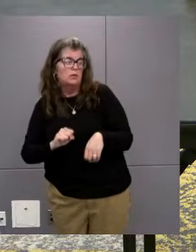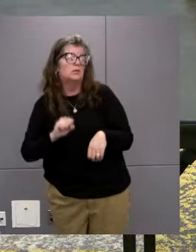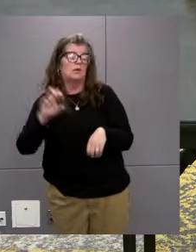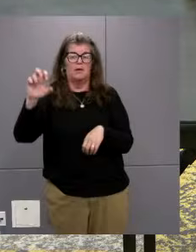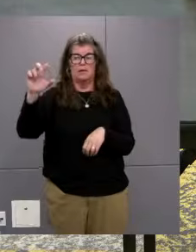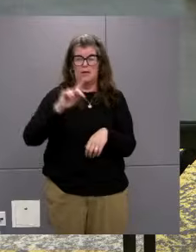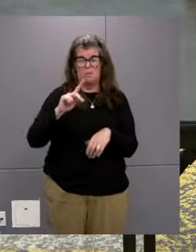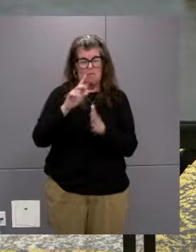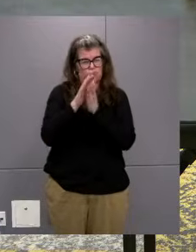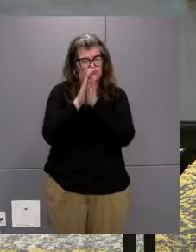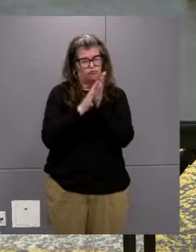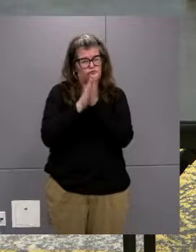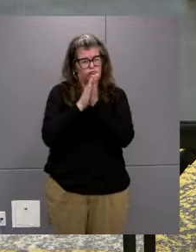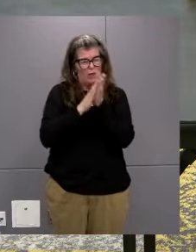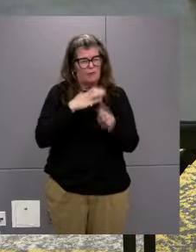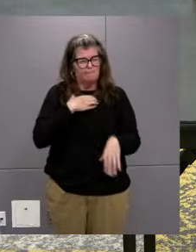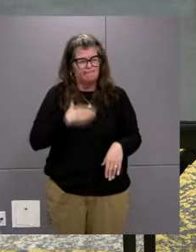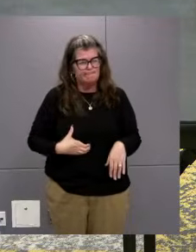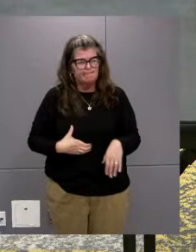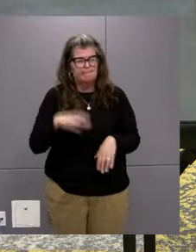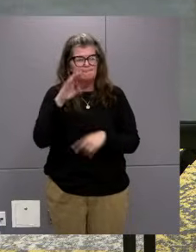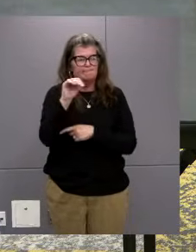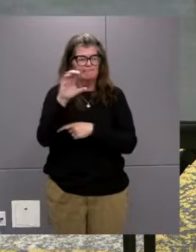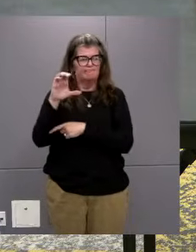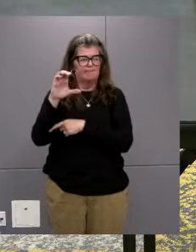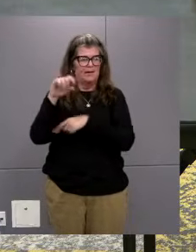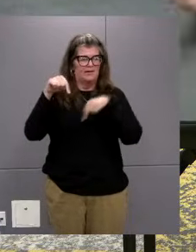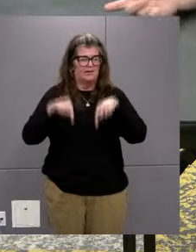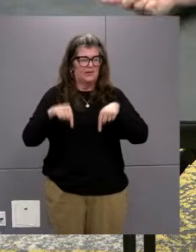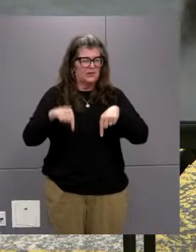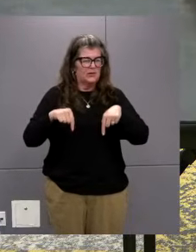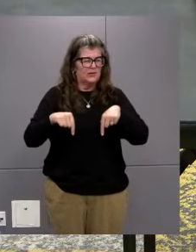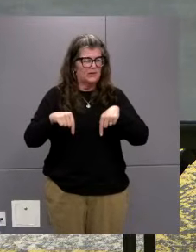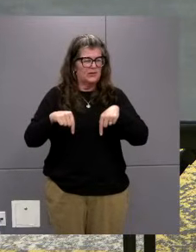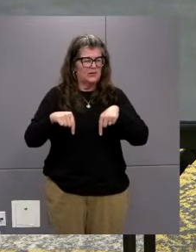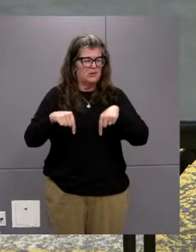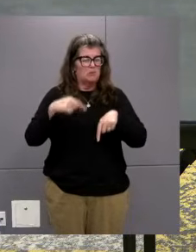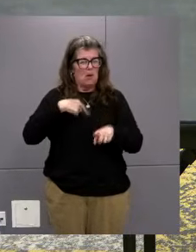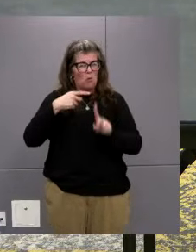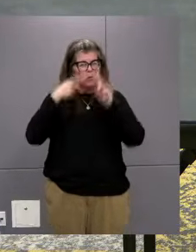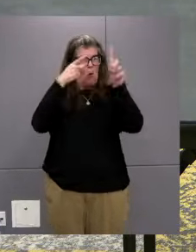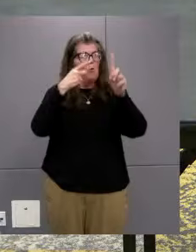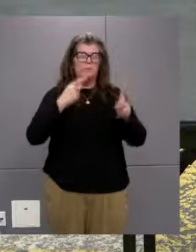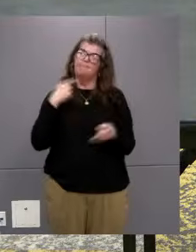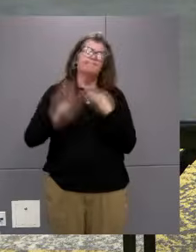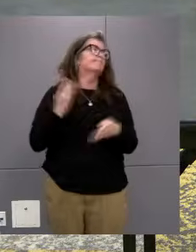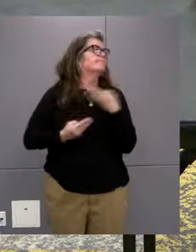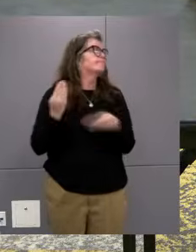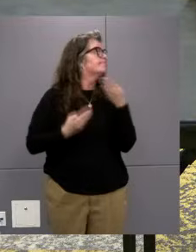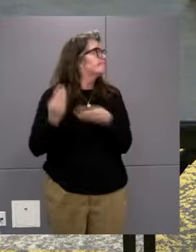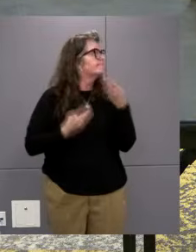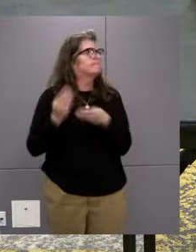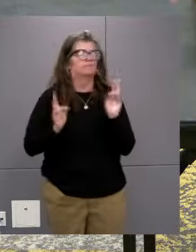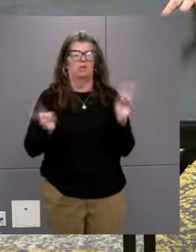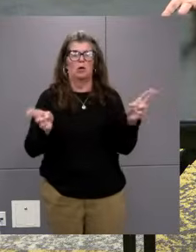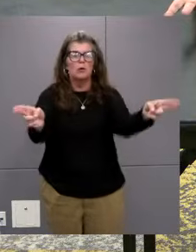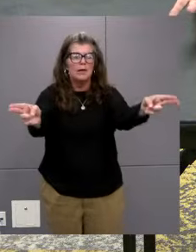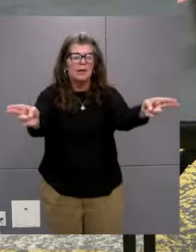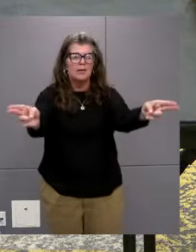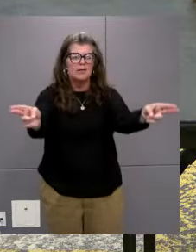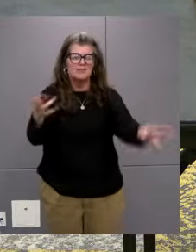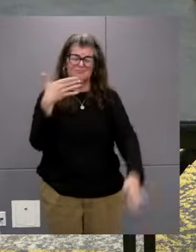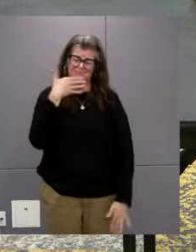I found a passion, and Mott was where I landed. And my goal was to speed through here as quickly as I could because I am